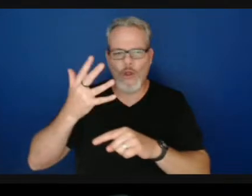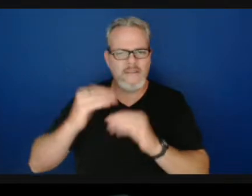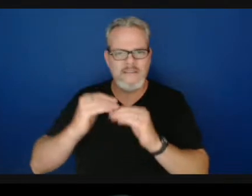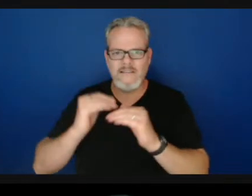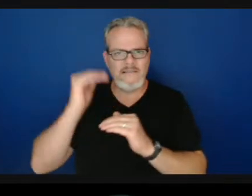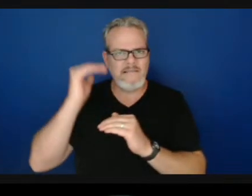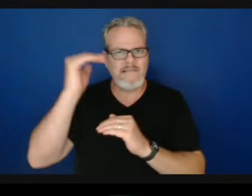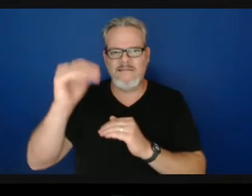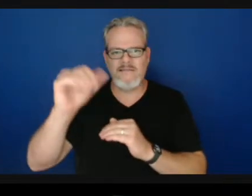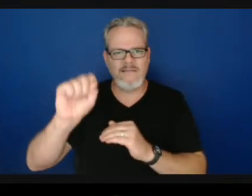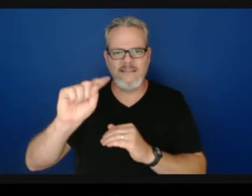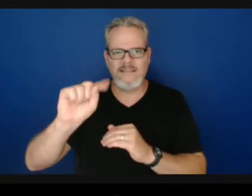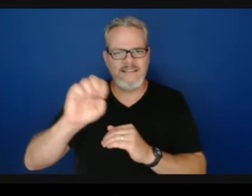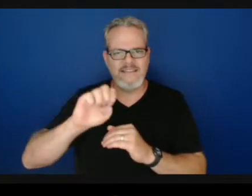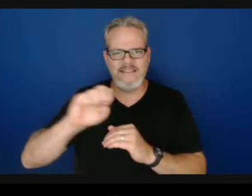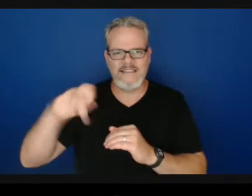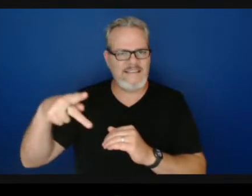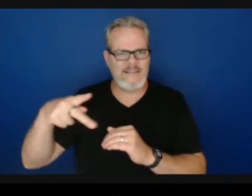to fall into that pattern.